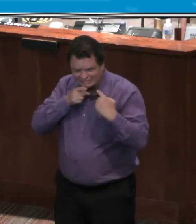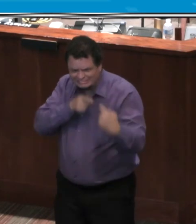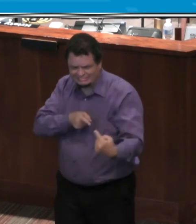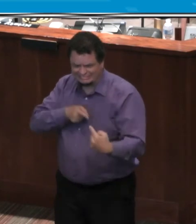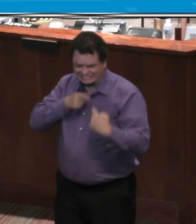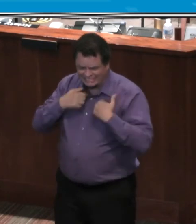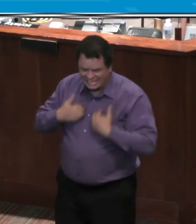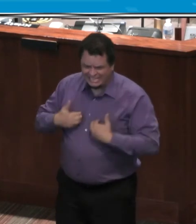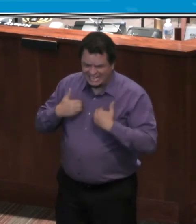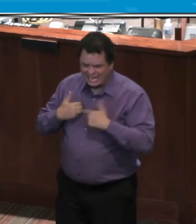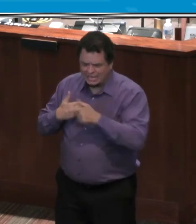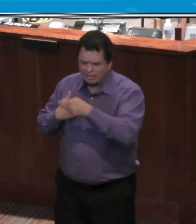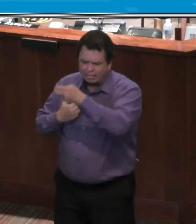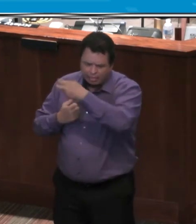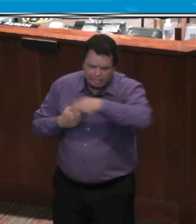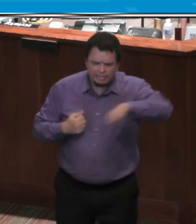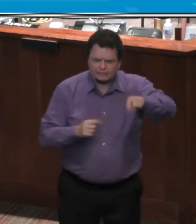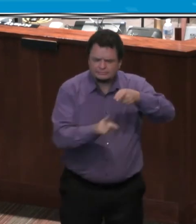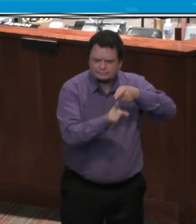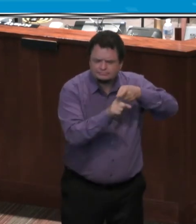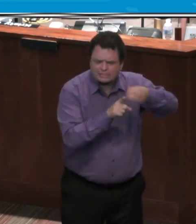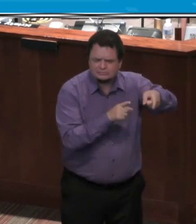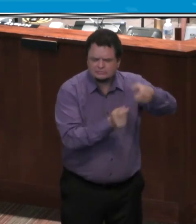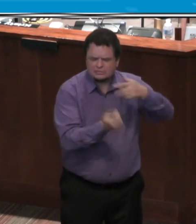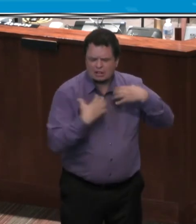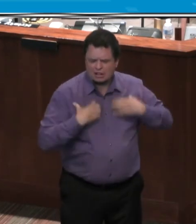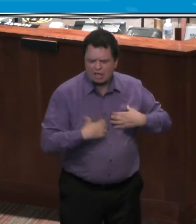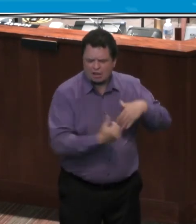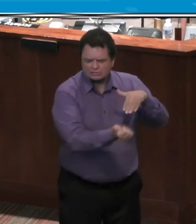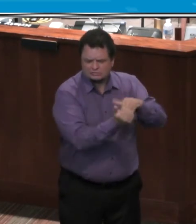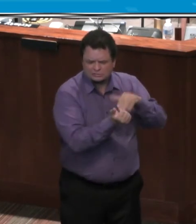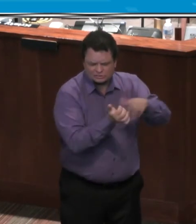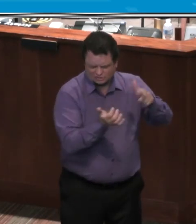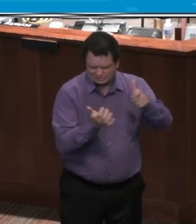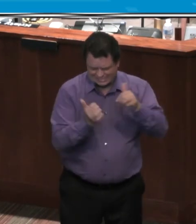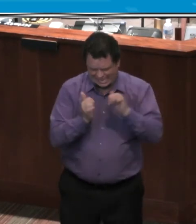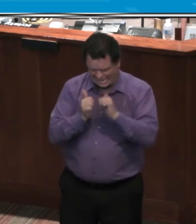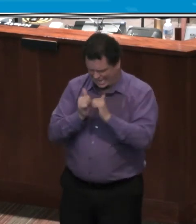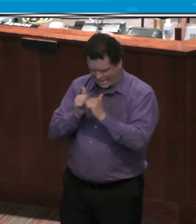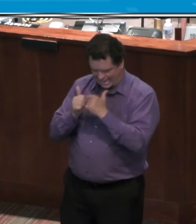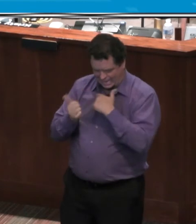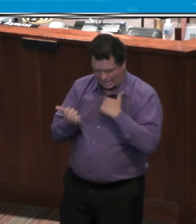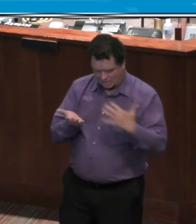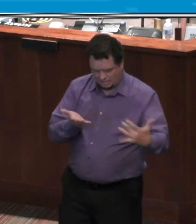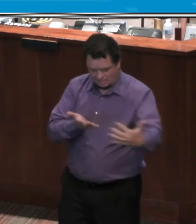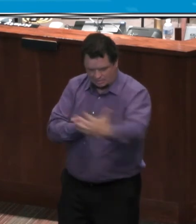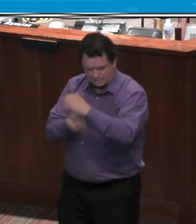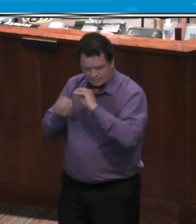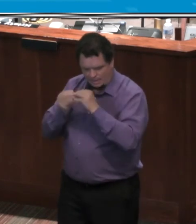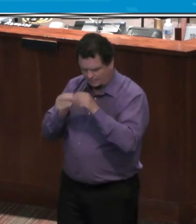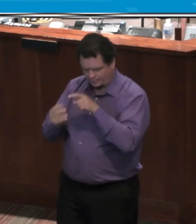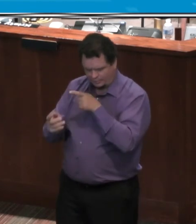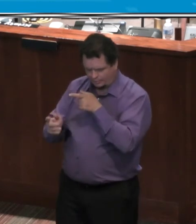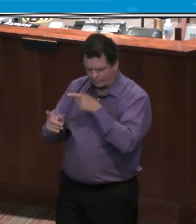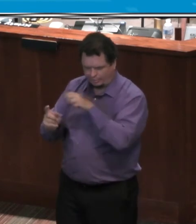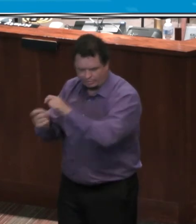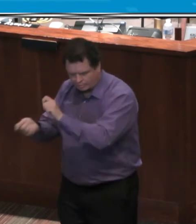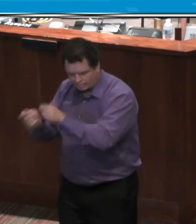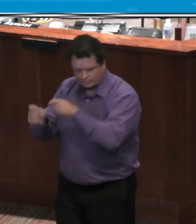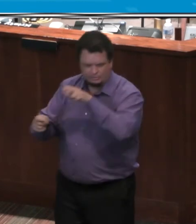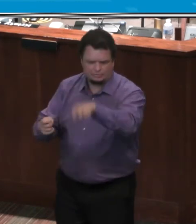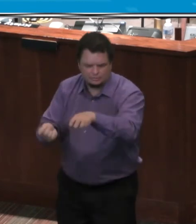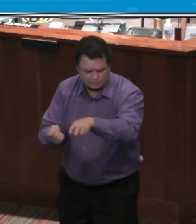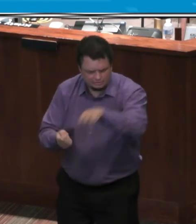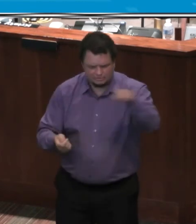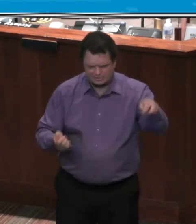able to pull all of that data is more complex, and I think speaks to some of the insight that our leadership has had